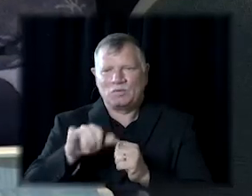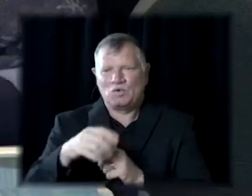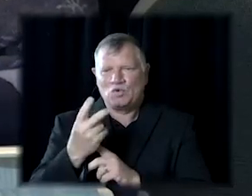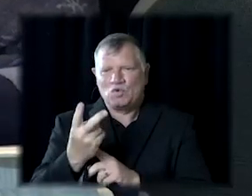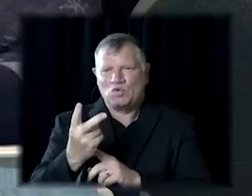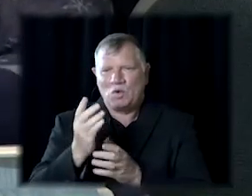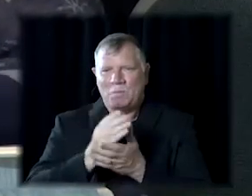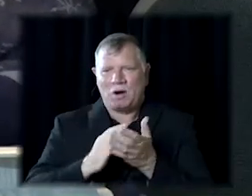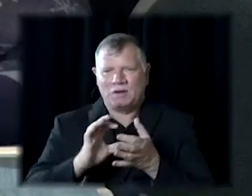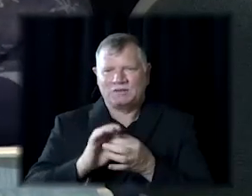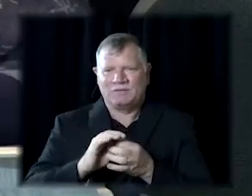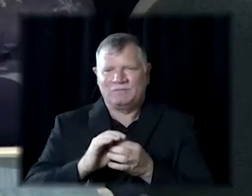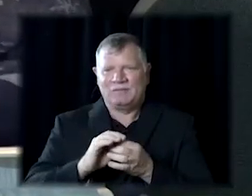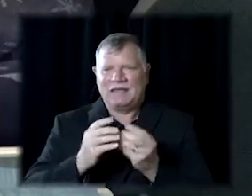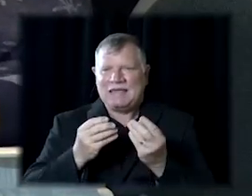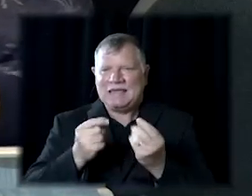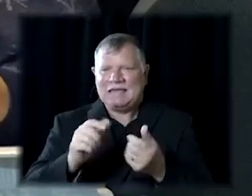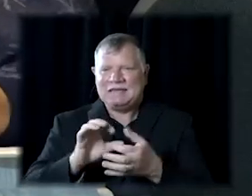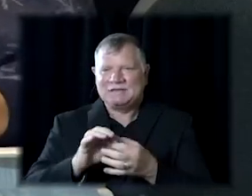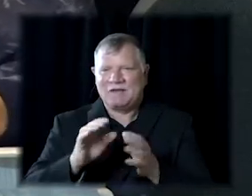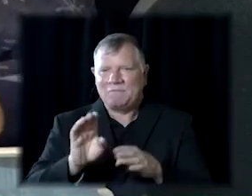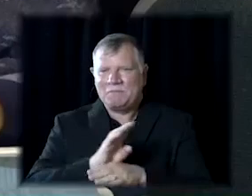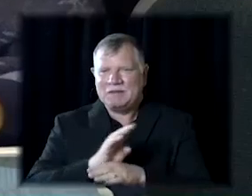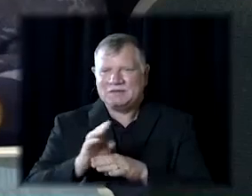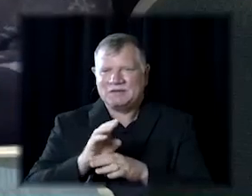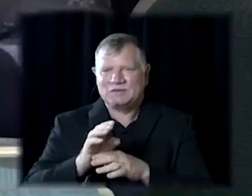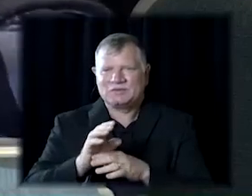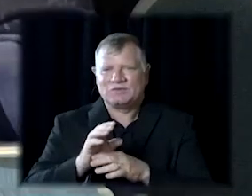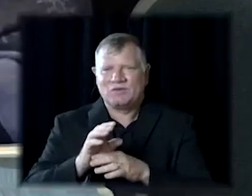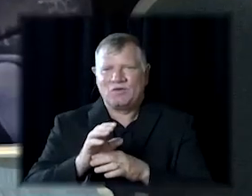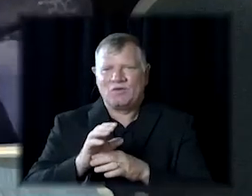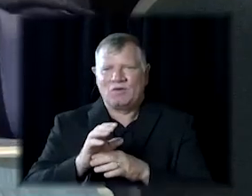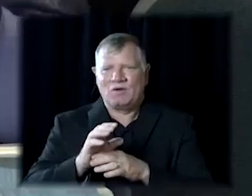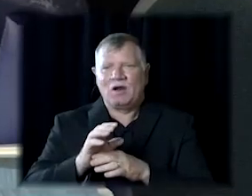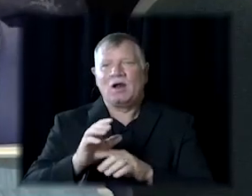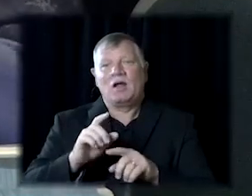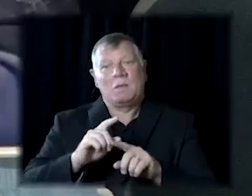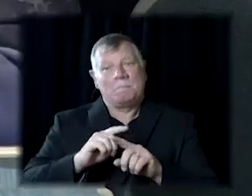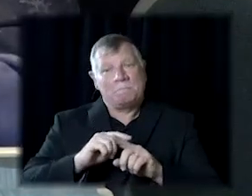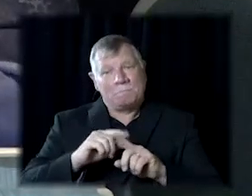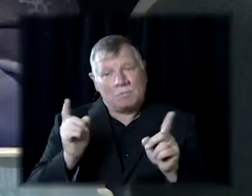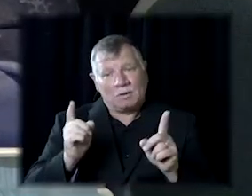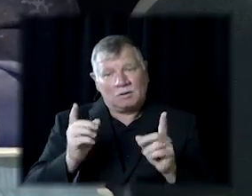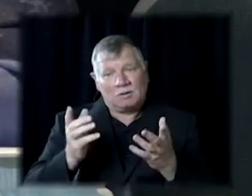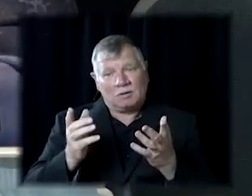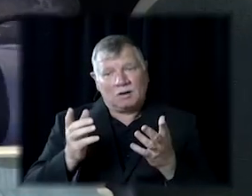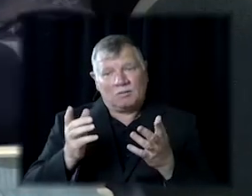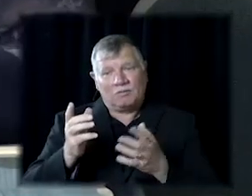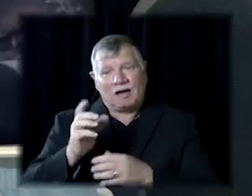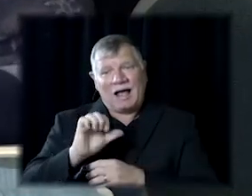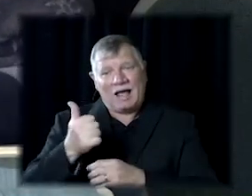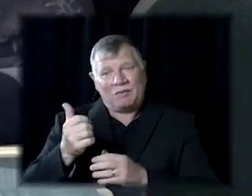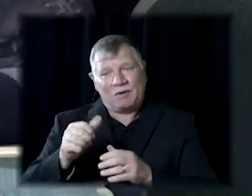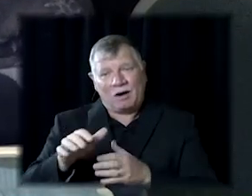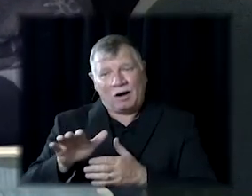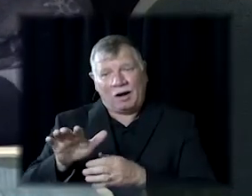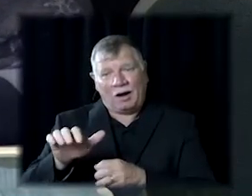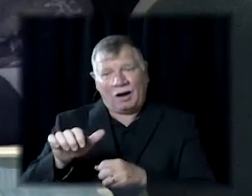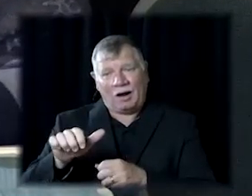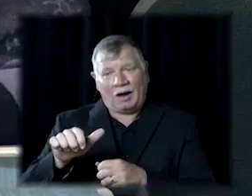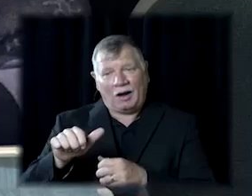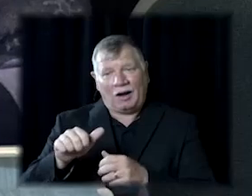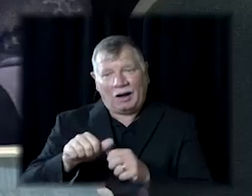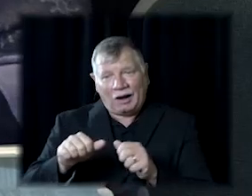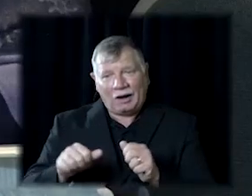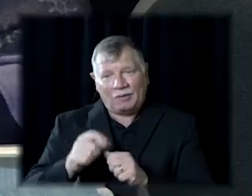two parts of the ease of doing business structural reforms. However, in the other areas of changing